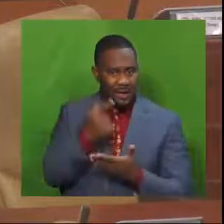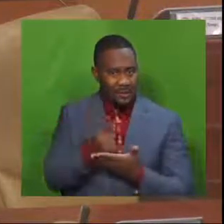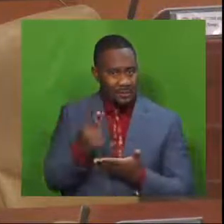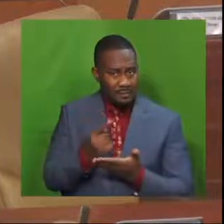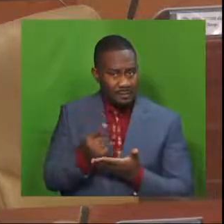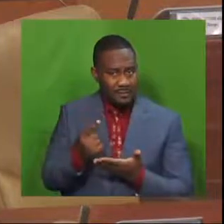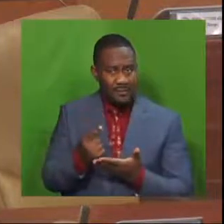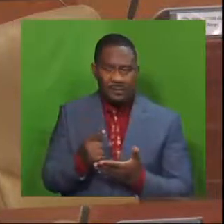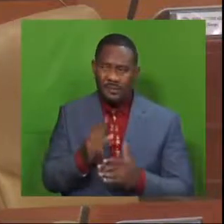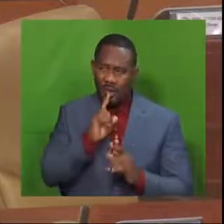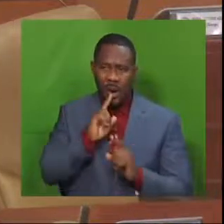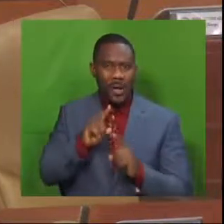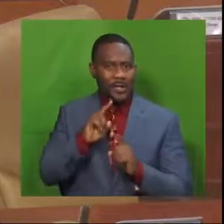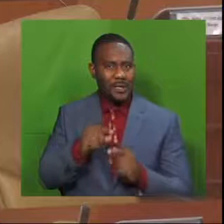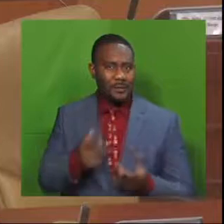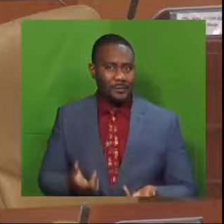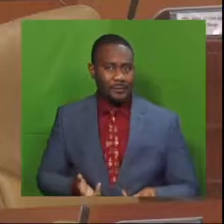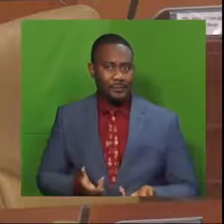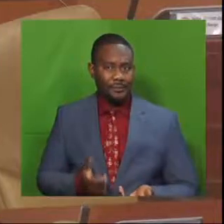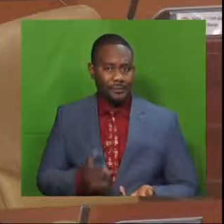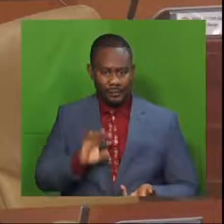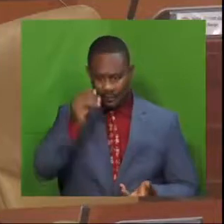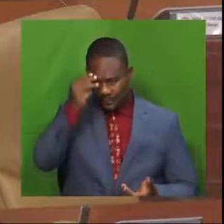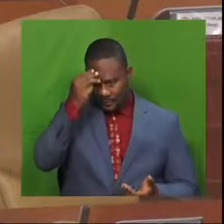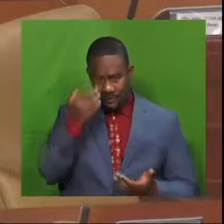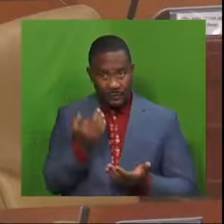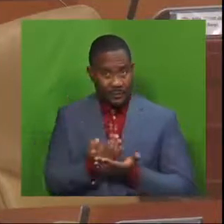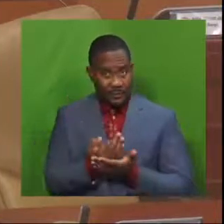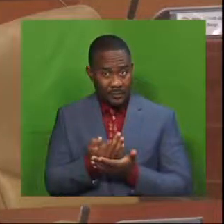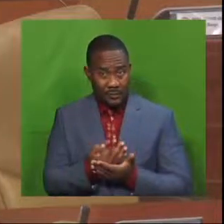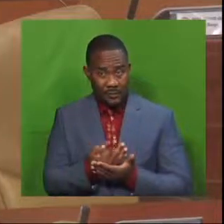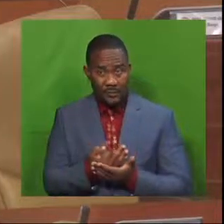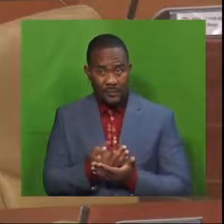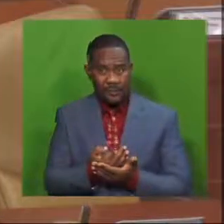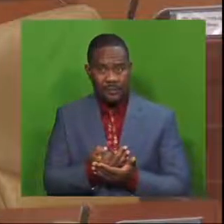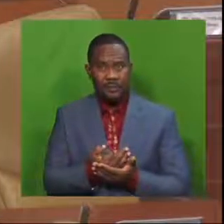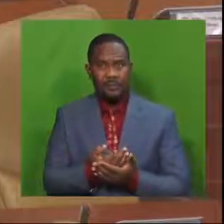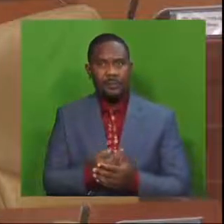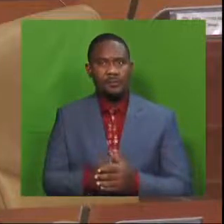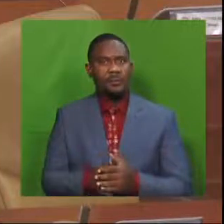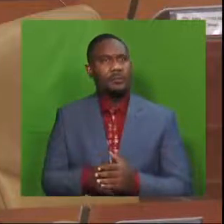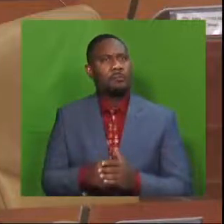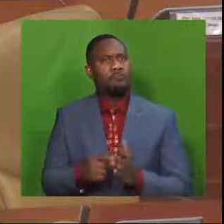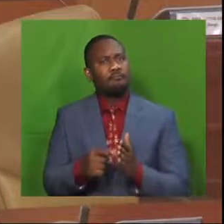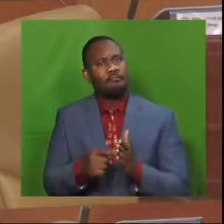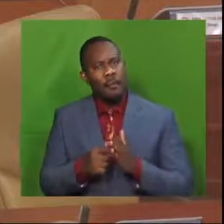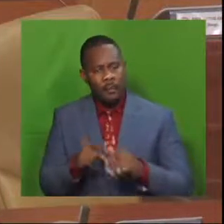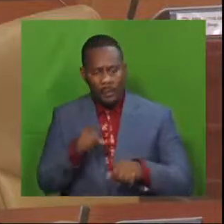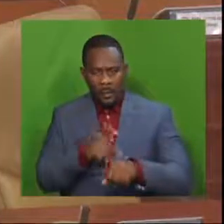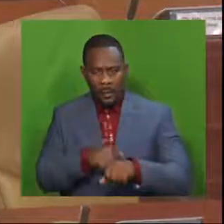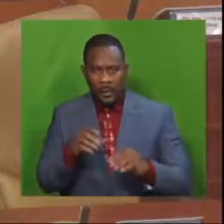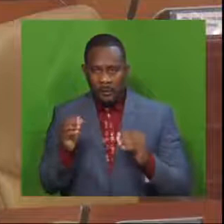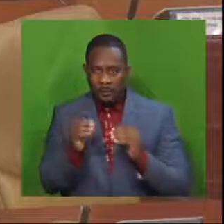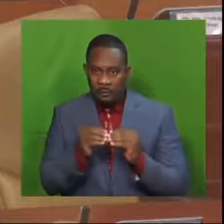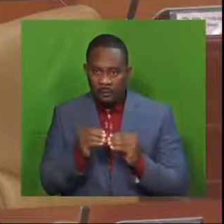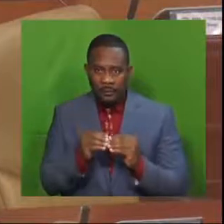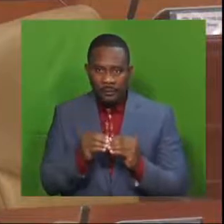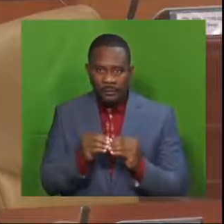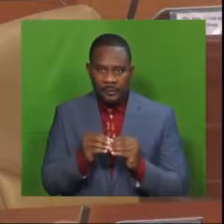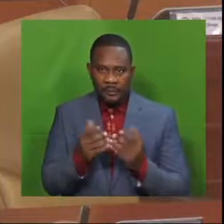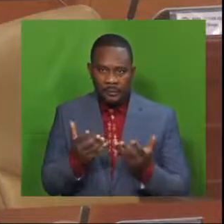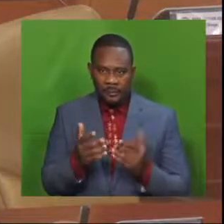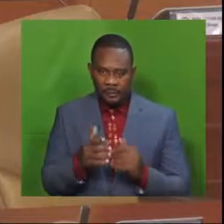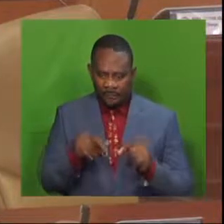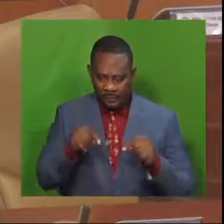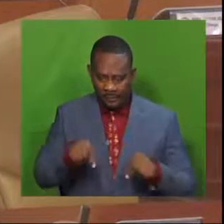provide answers. The Minister of Finance requested more time. It was not programmed for this